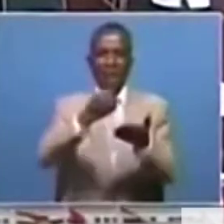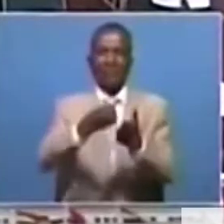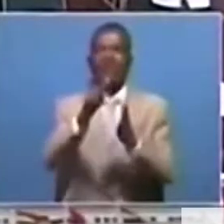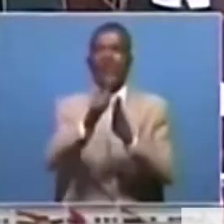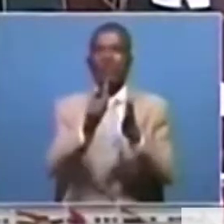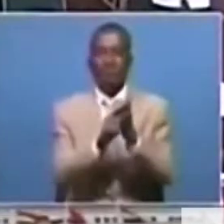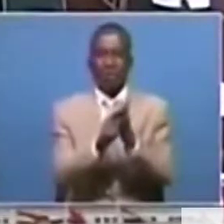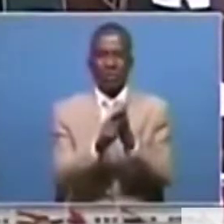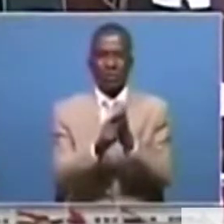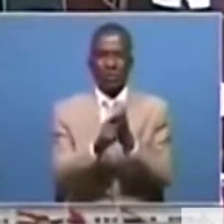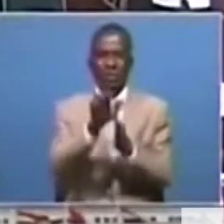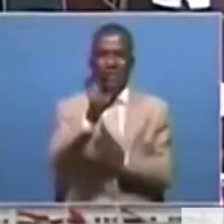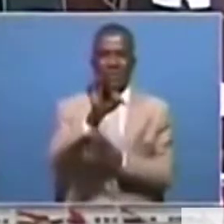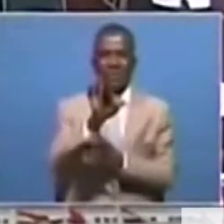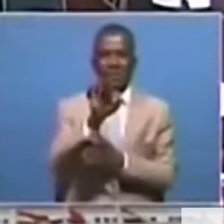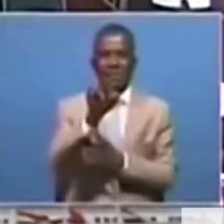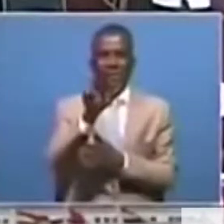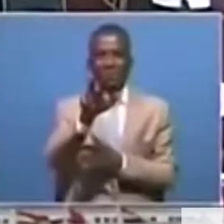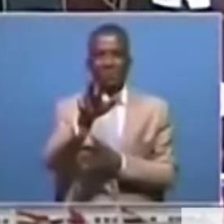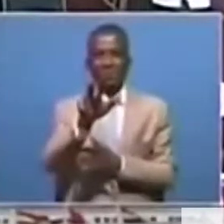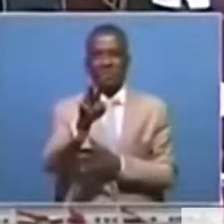Act 1972